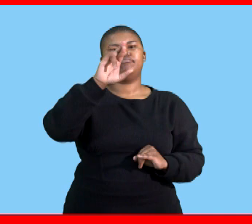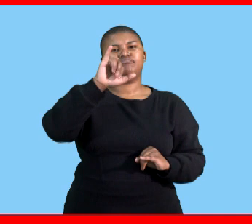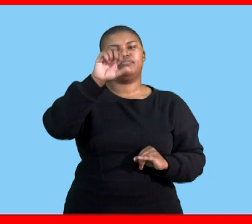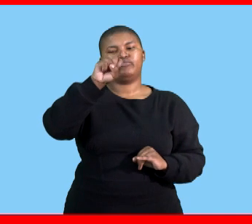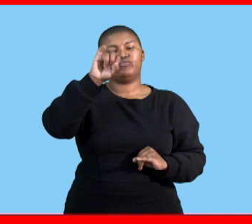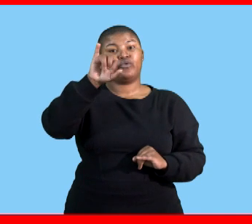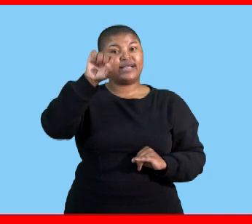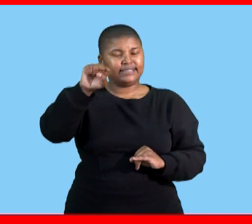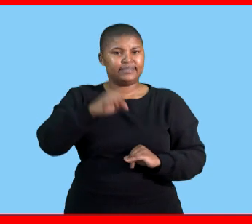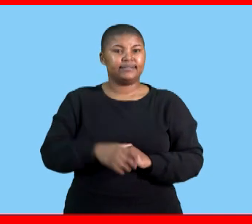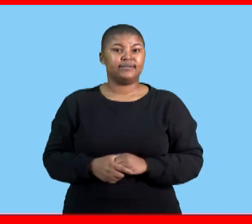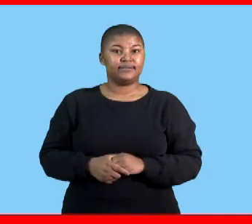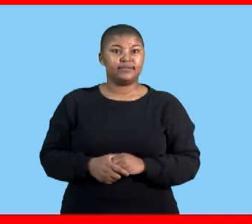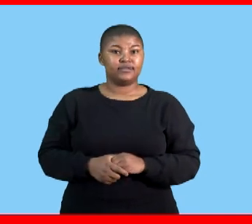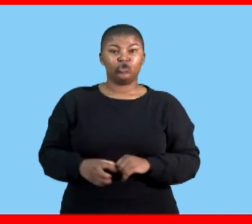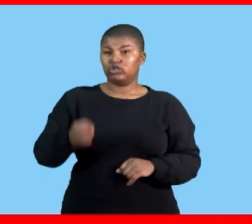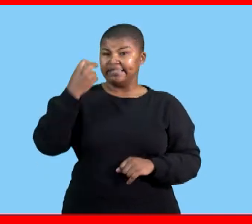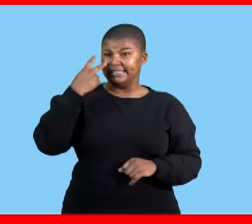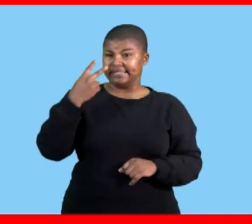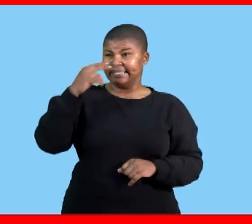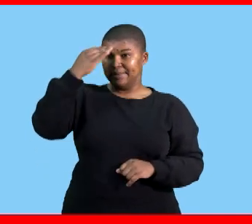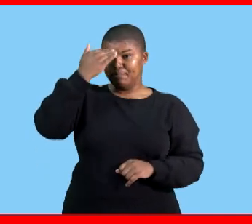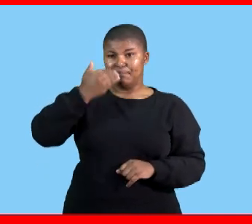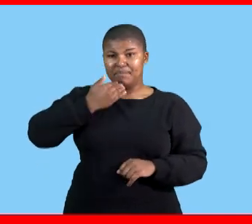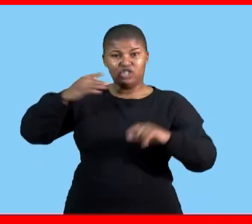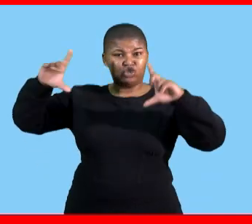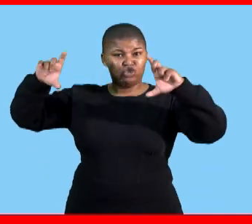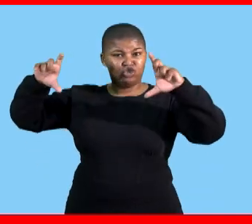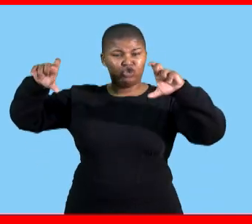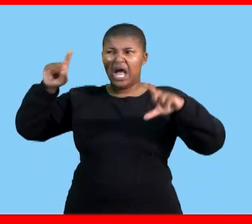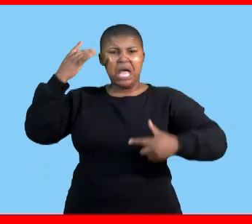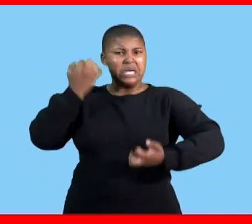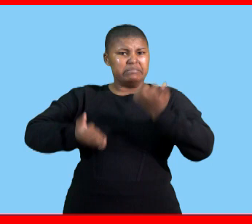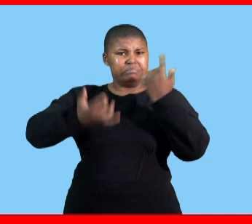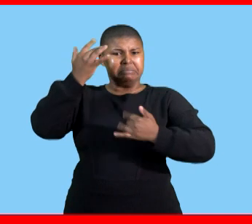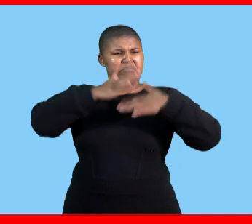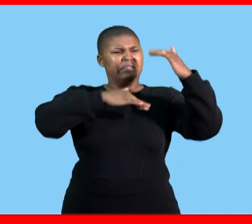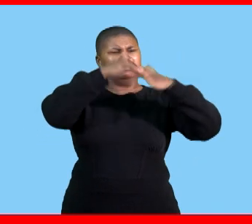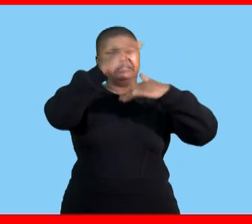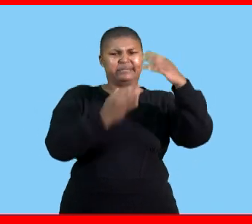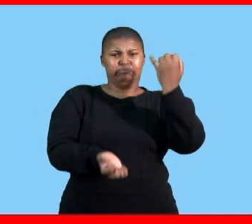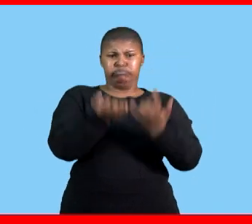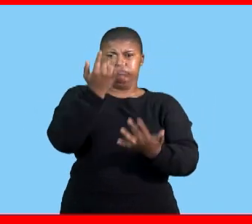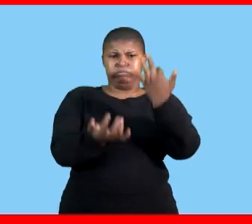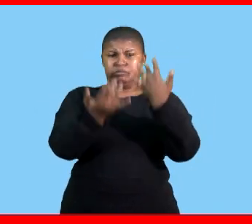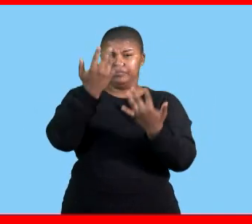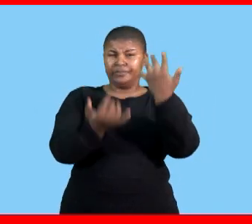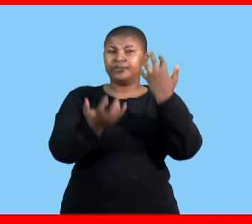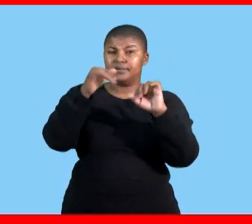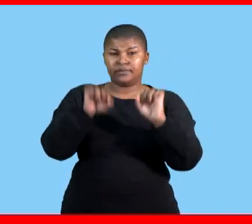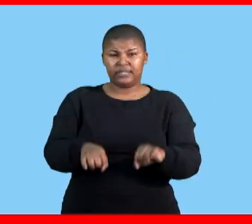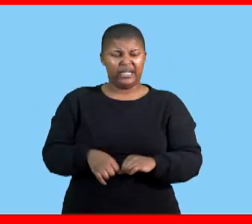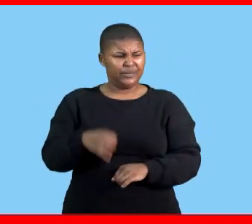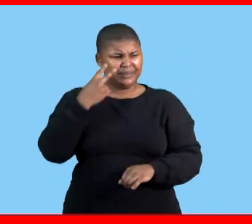As you can see from this image, it shows a picture of a burning building. Now you might ask yourself, how